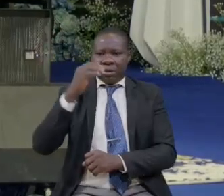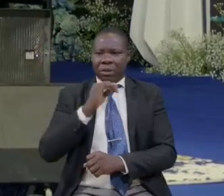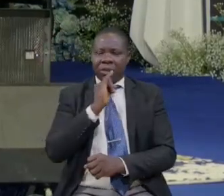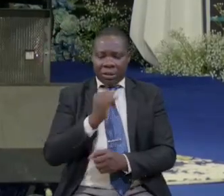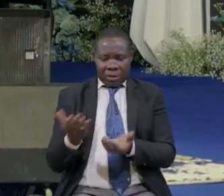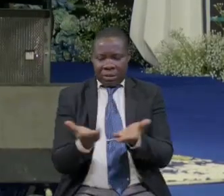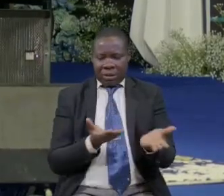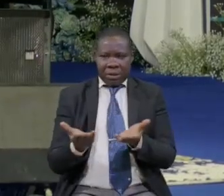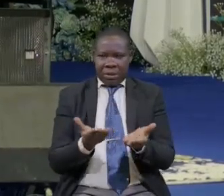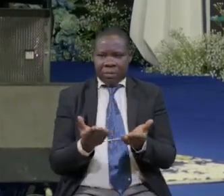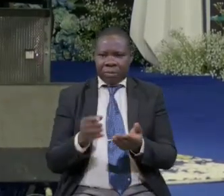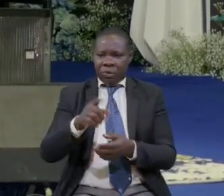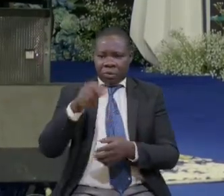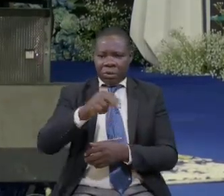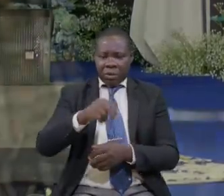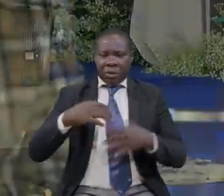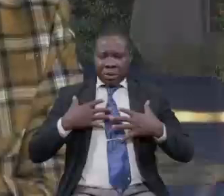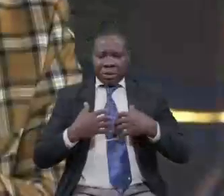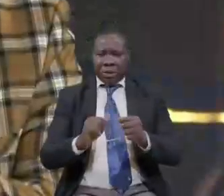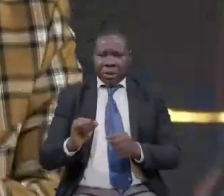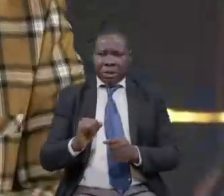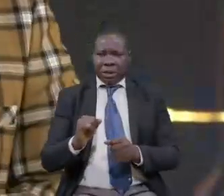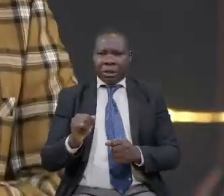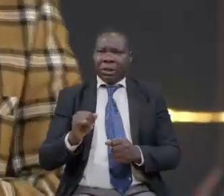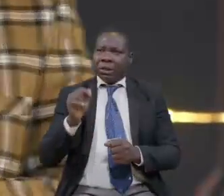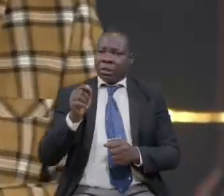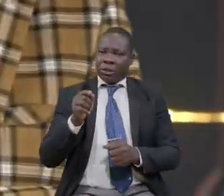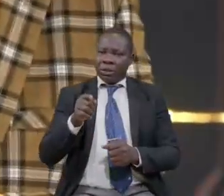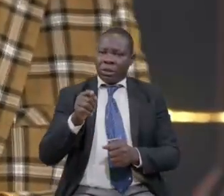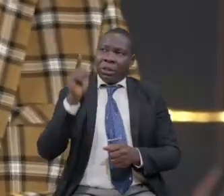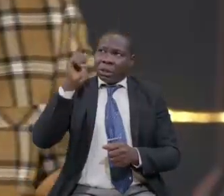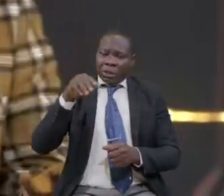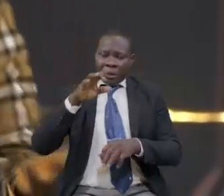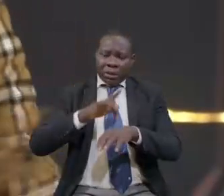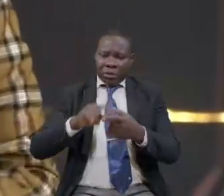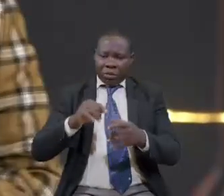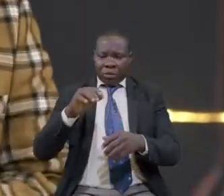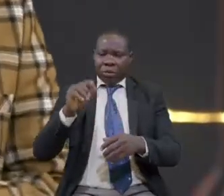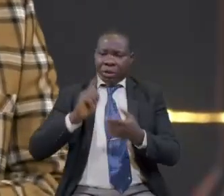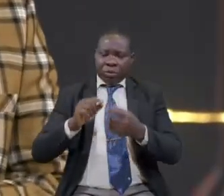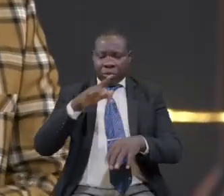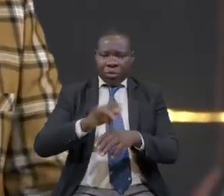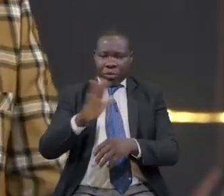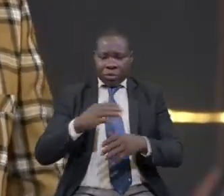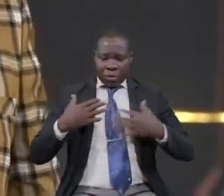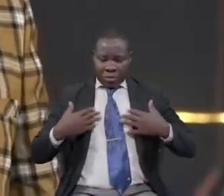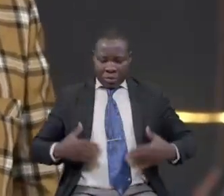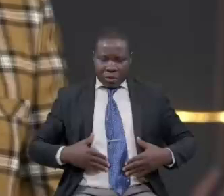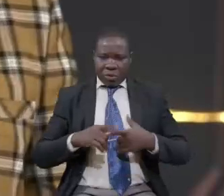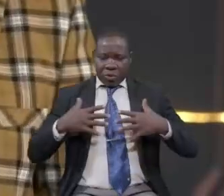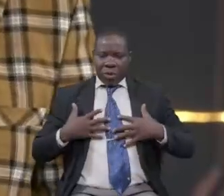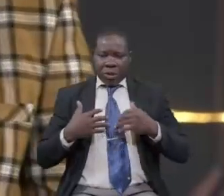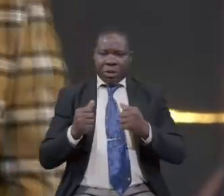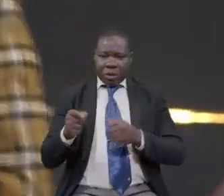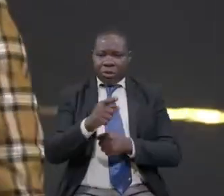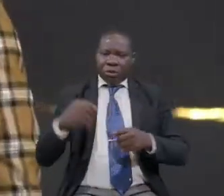You need healing. He needs to touch your body. He needs to heal you. Grace available. Any